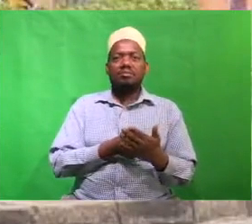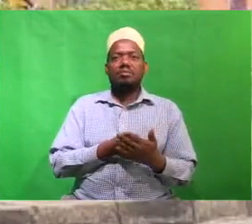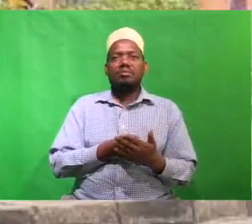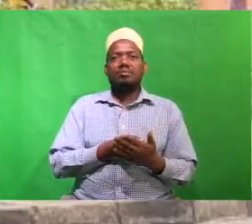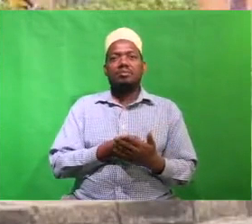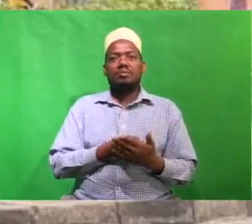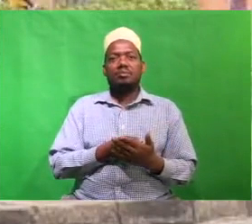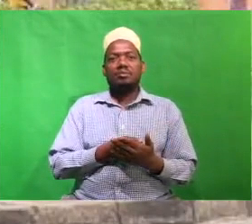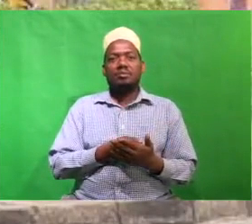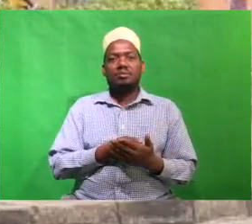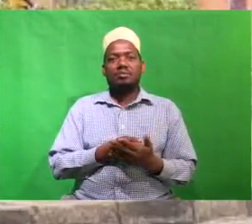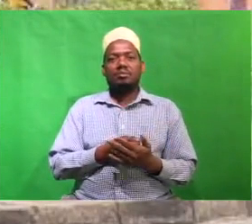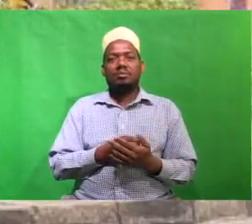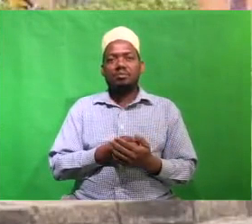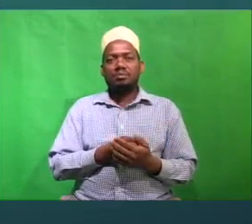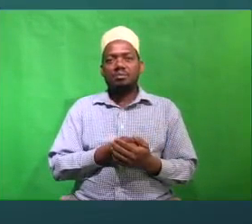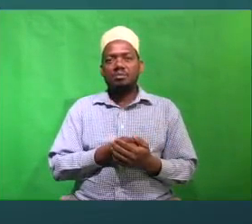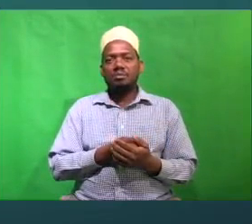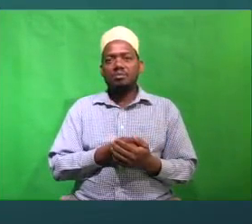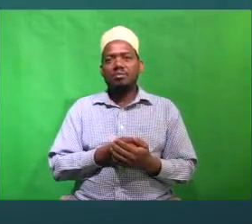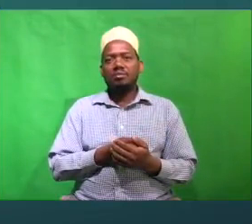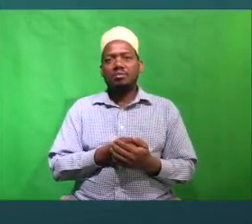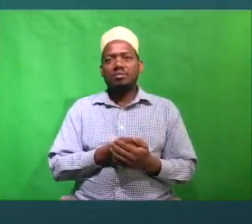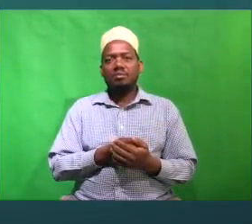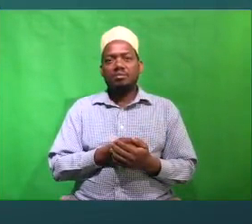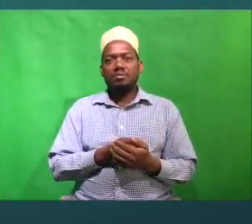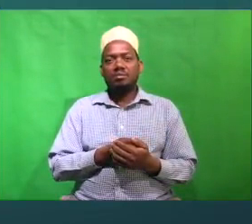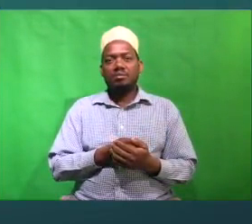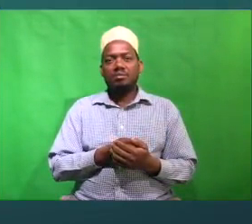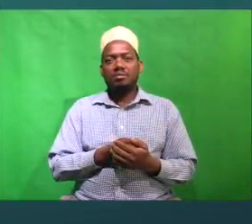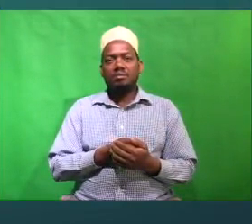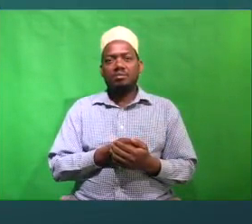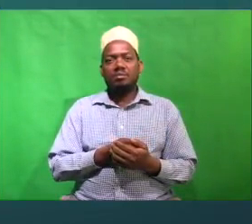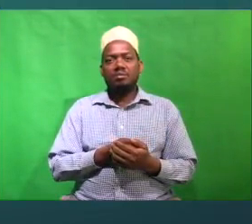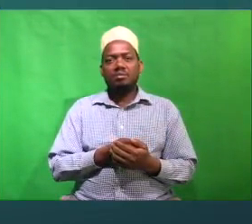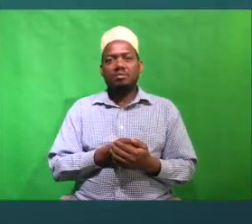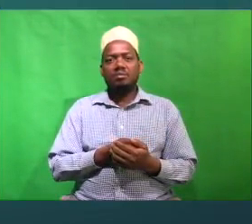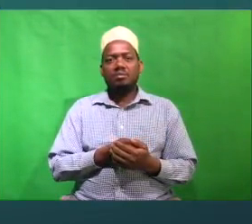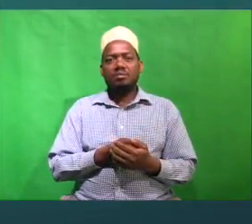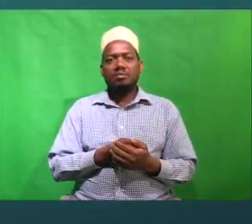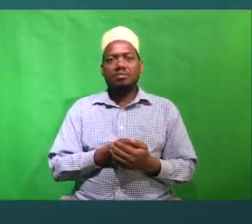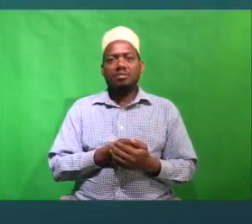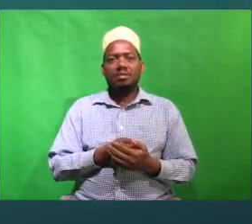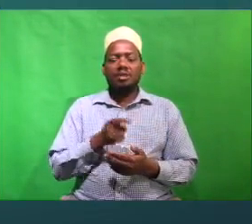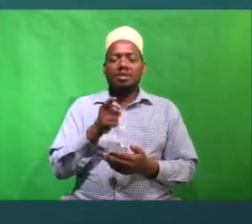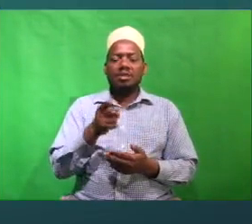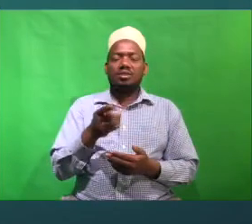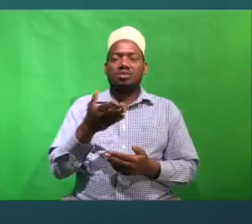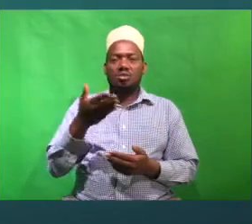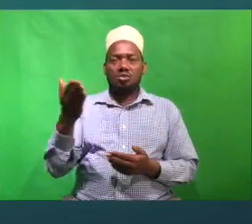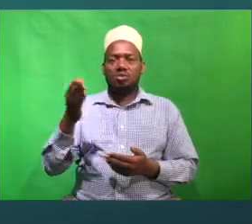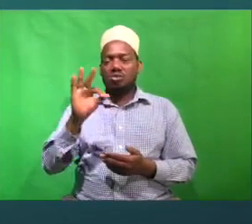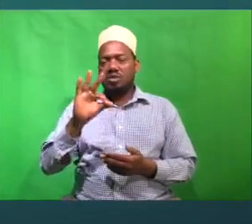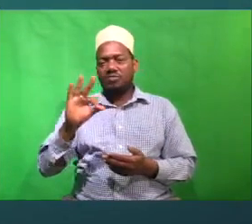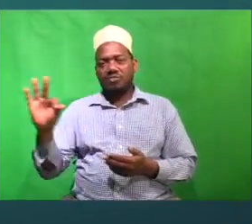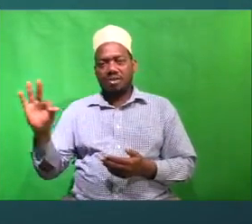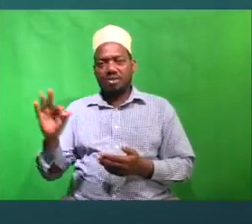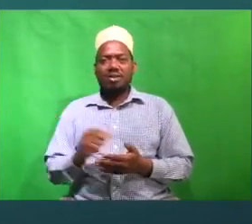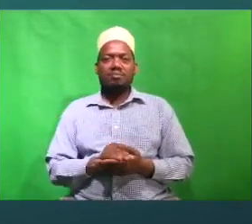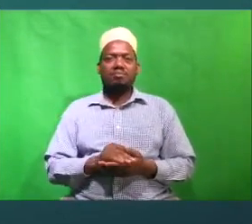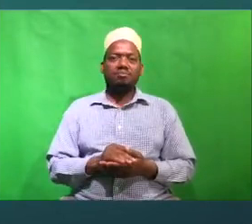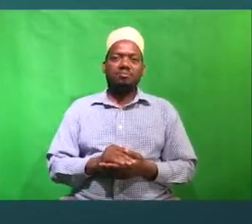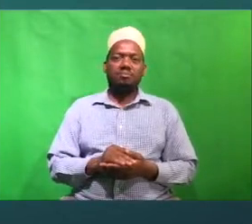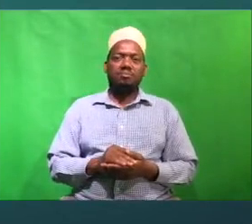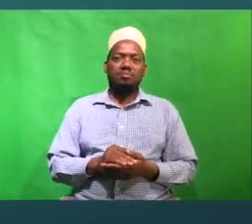in population due to the rural urban migration. That is also is a factor,